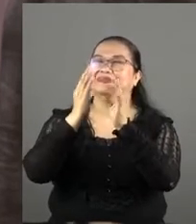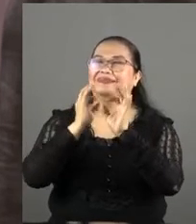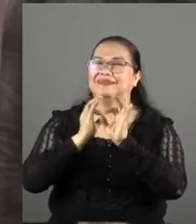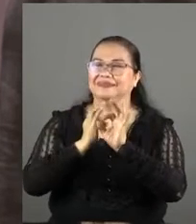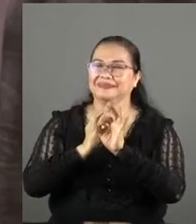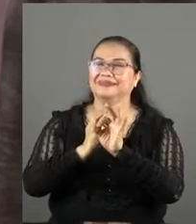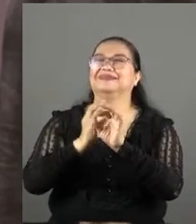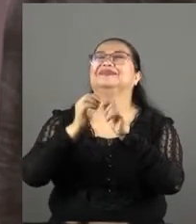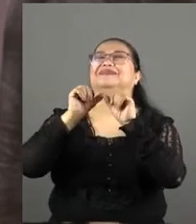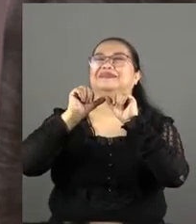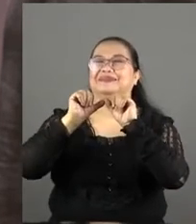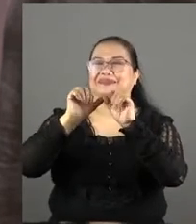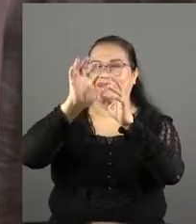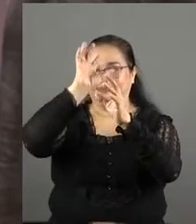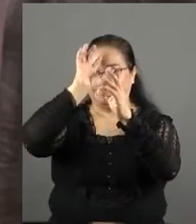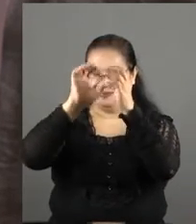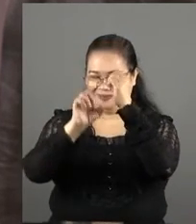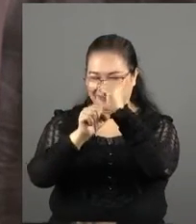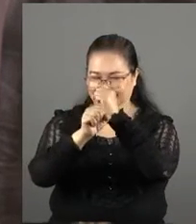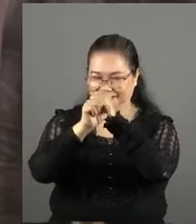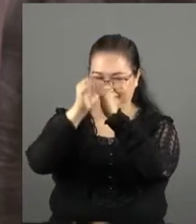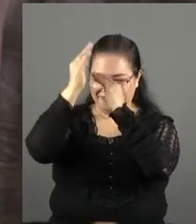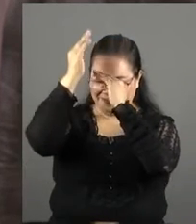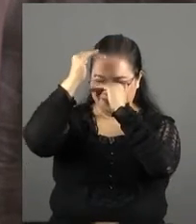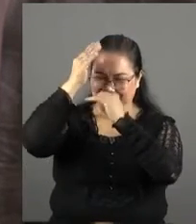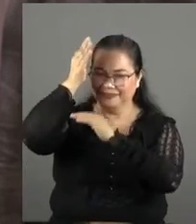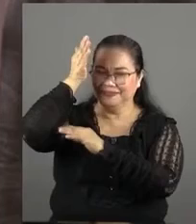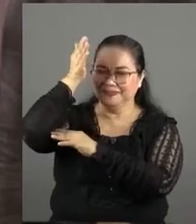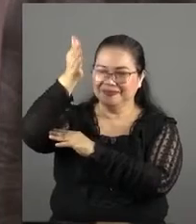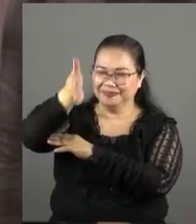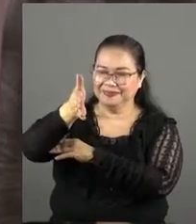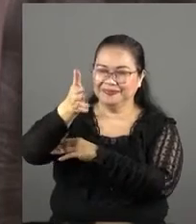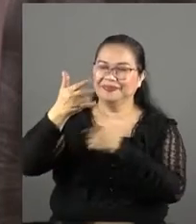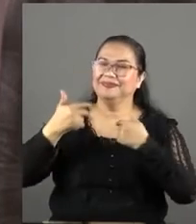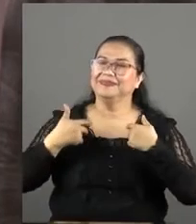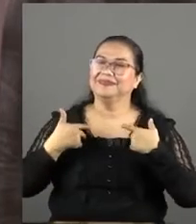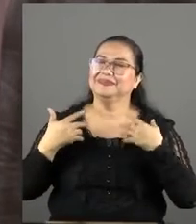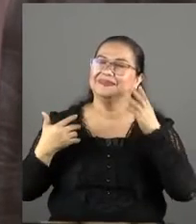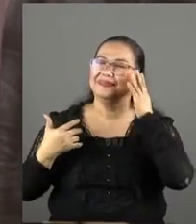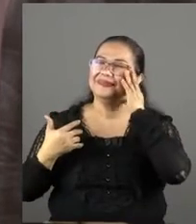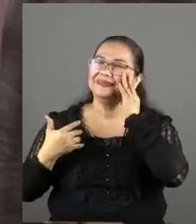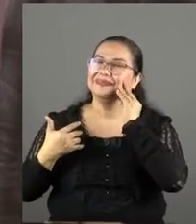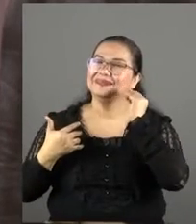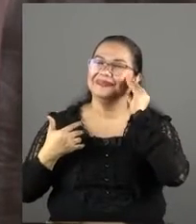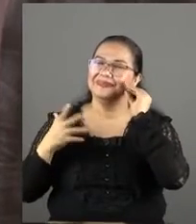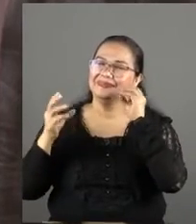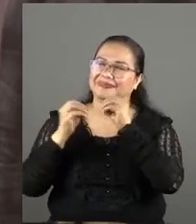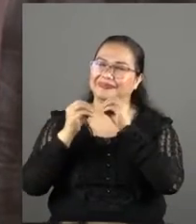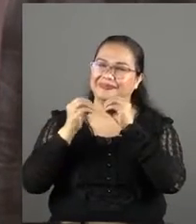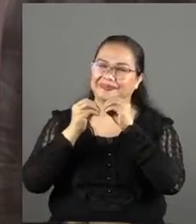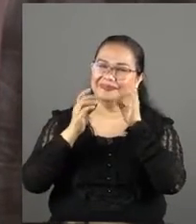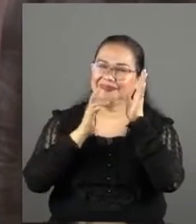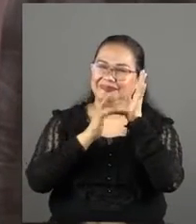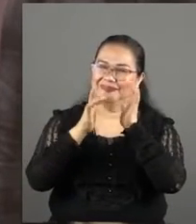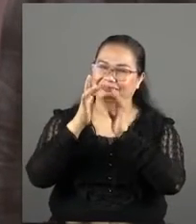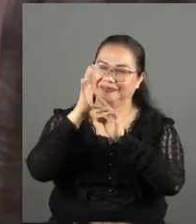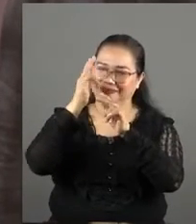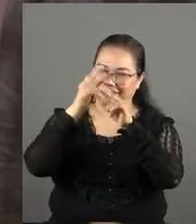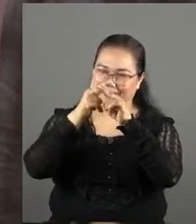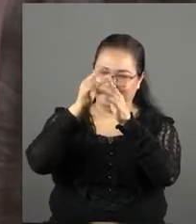to trust and hope in a future that they will experience more of it. For we pray in Jesus'